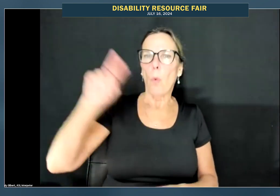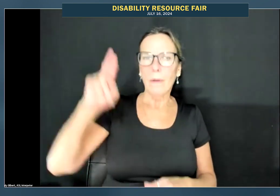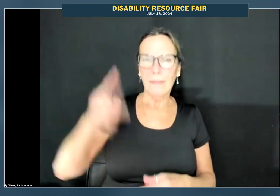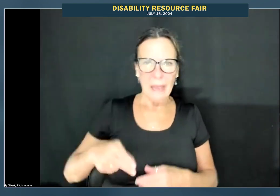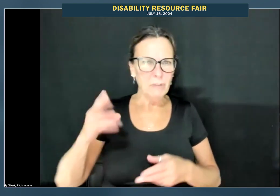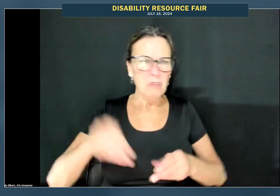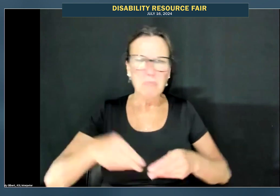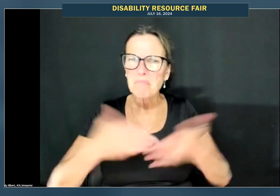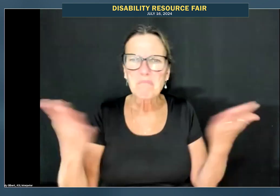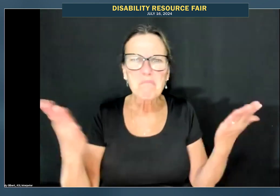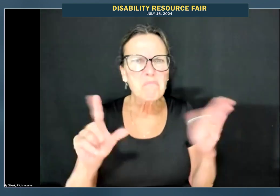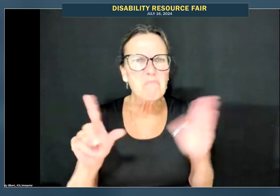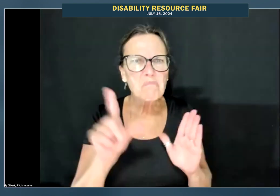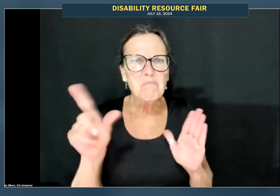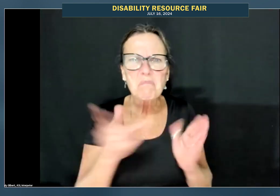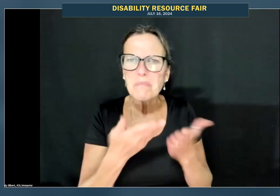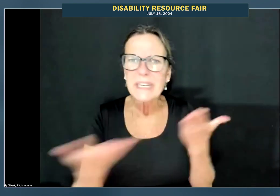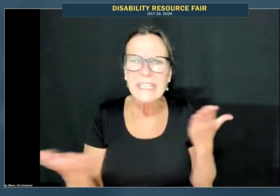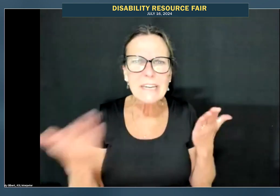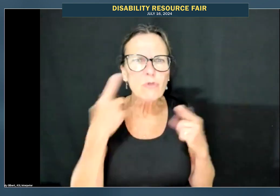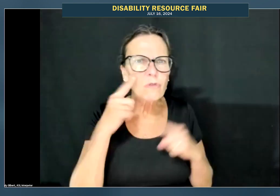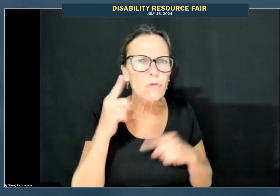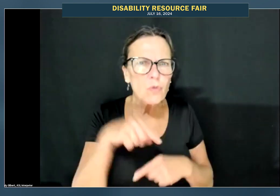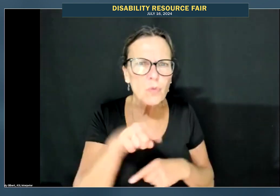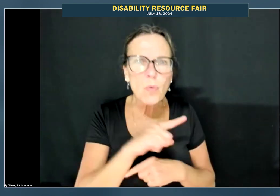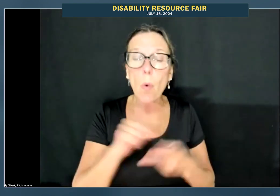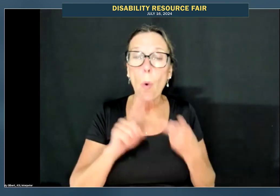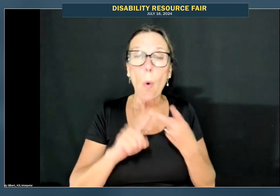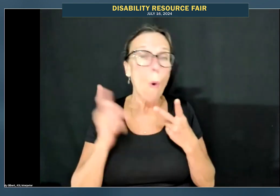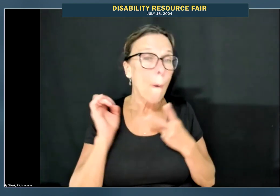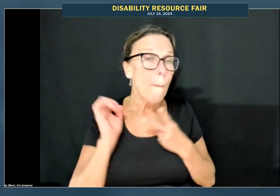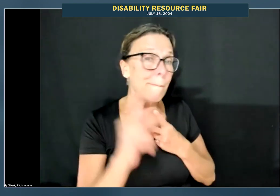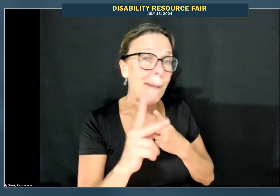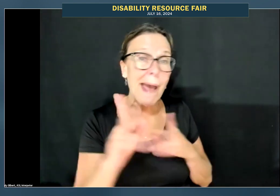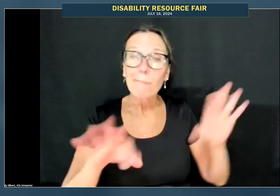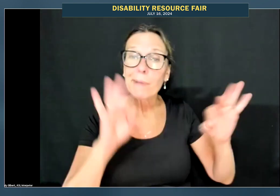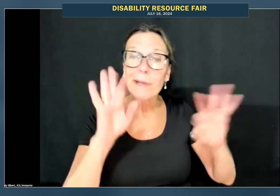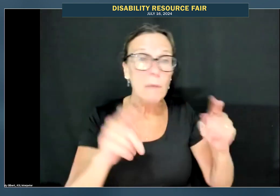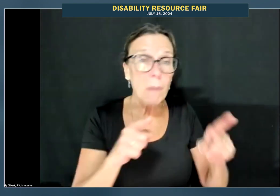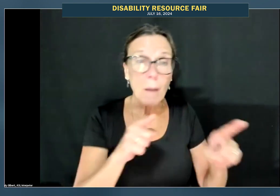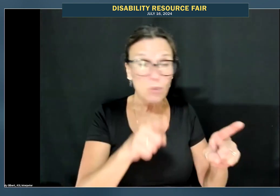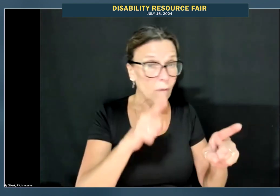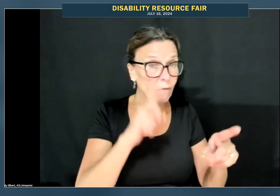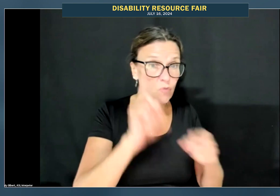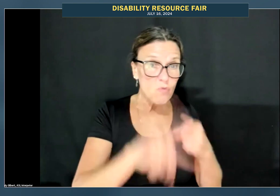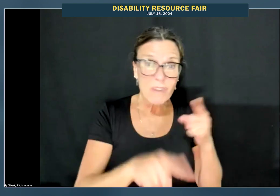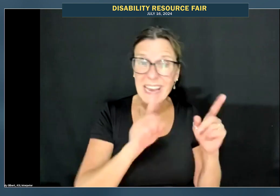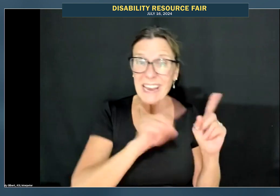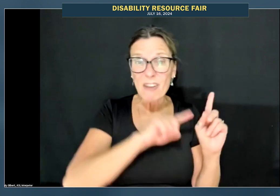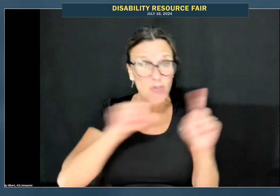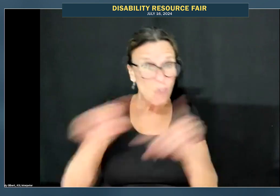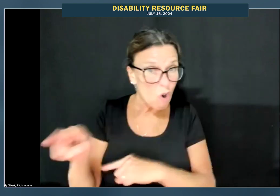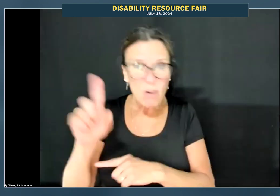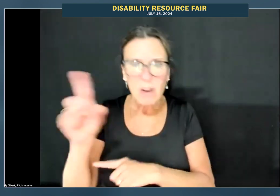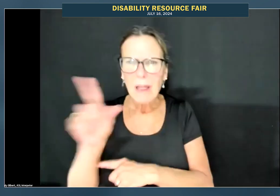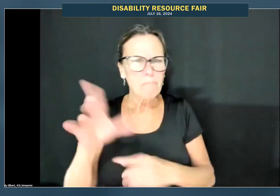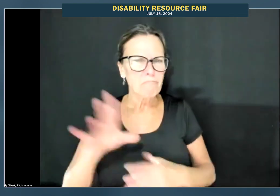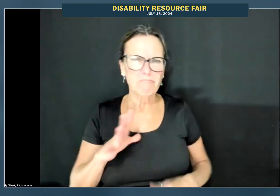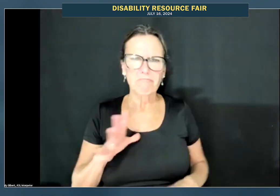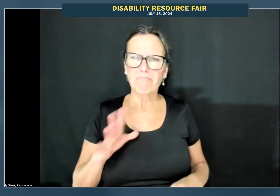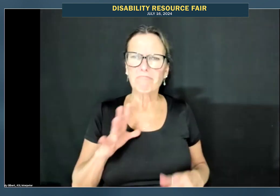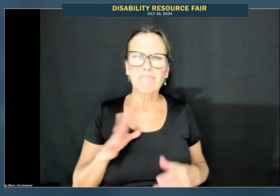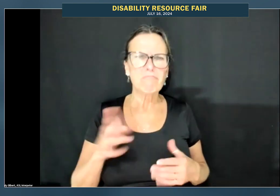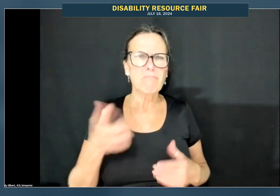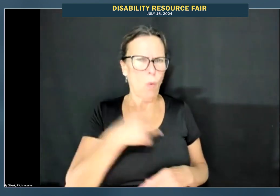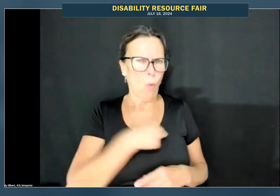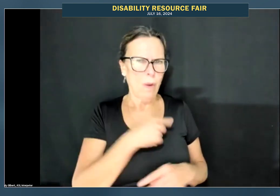library materials to you and we can pick up library materials to you. So if you can't get to the library, it's not a problem. We do a lot